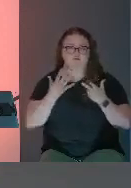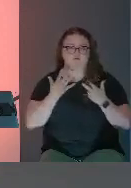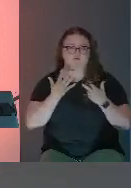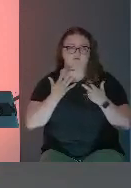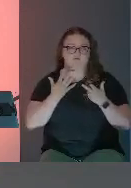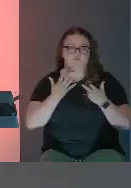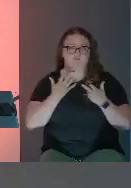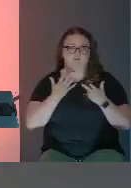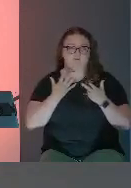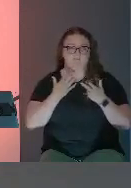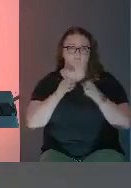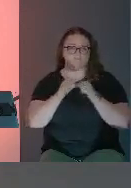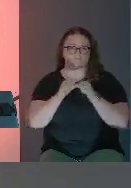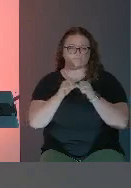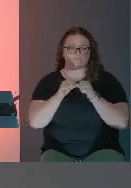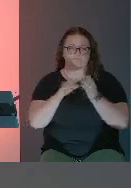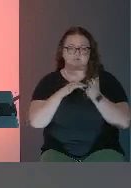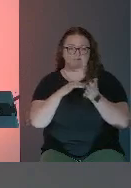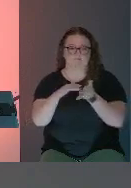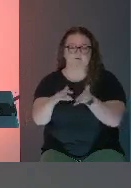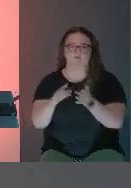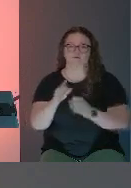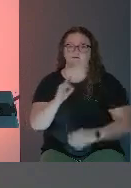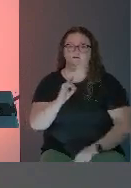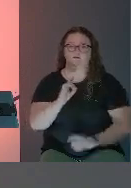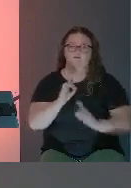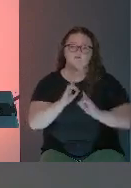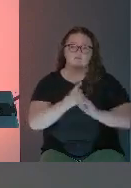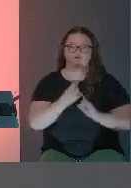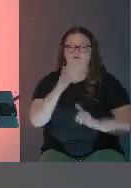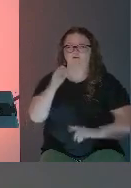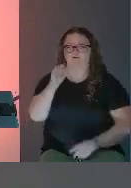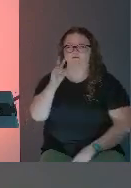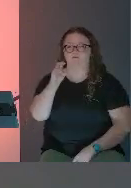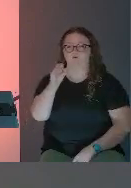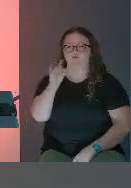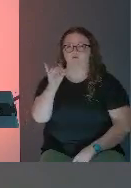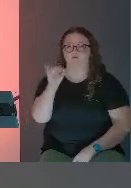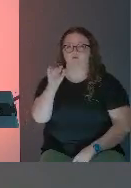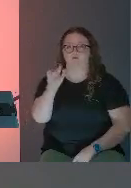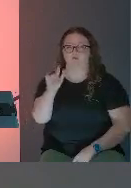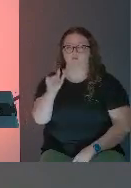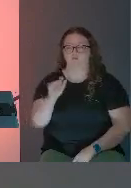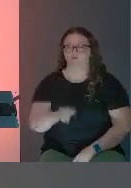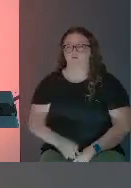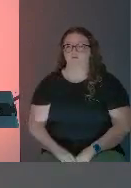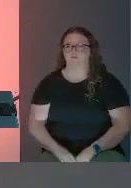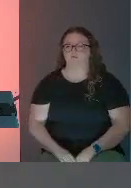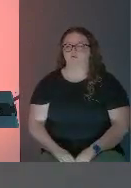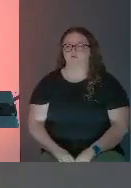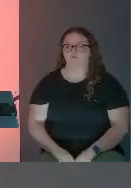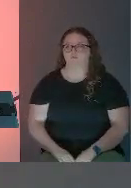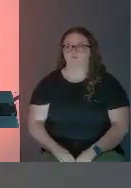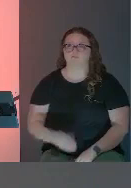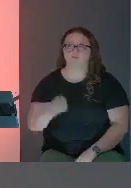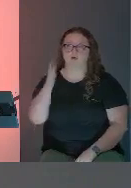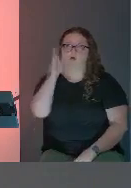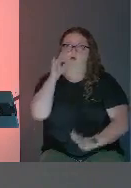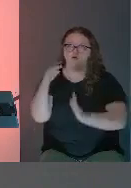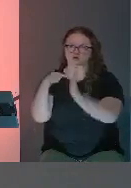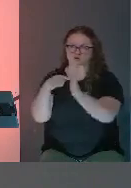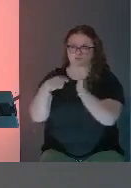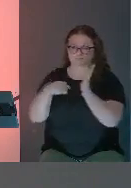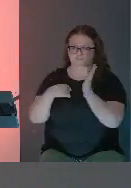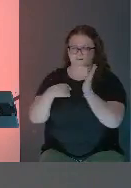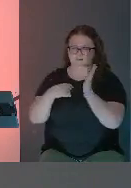devotional application. In other words, what is the Bible revealing to John Romero so that he can walk out these doors and live it